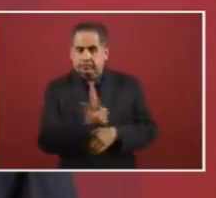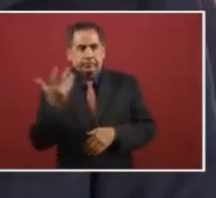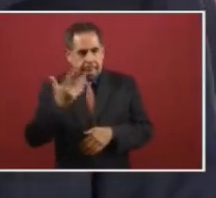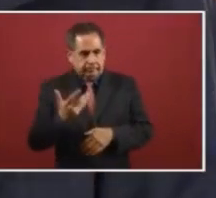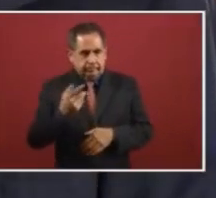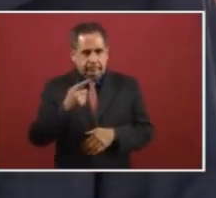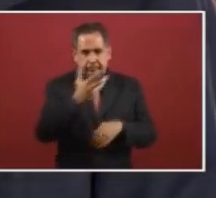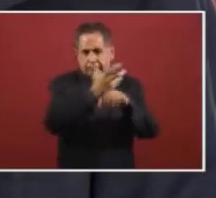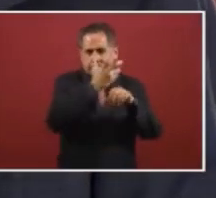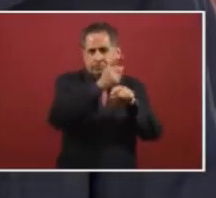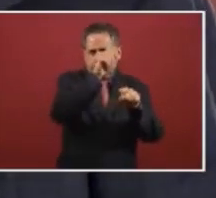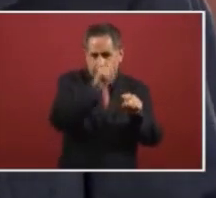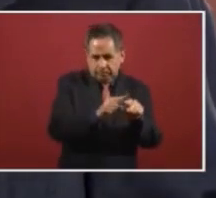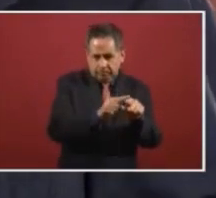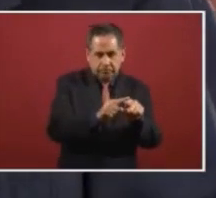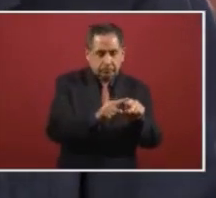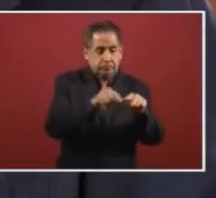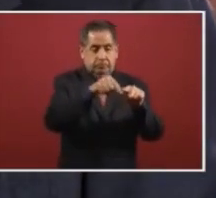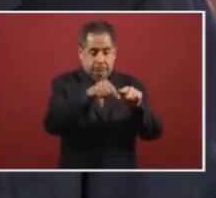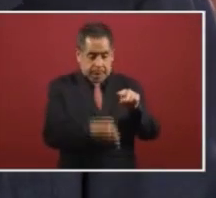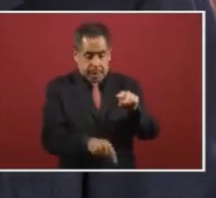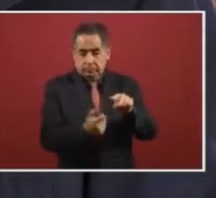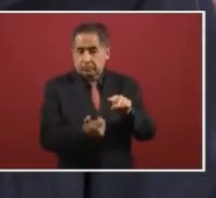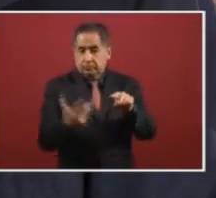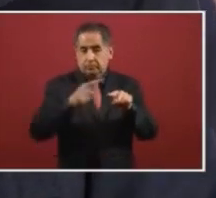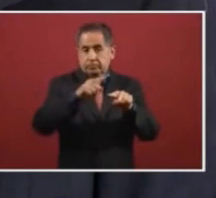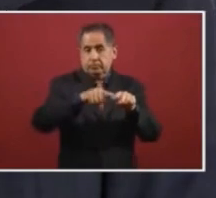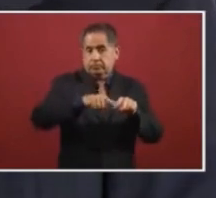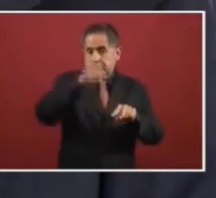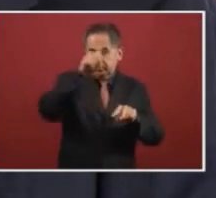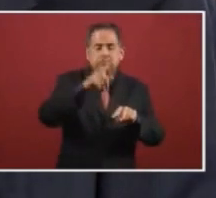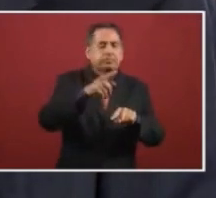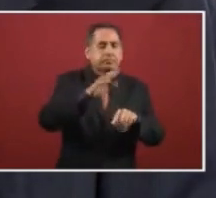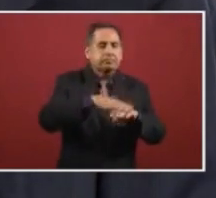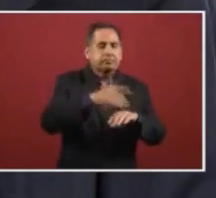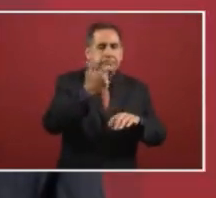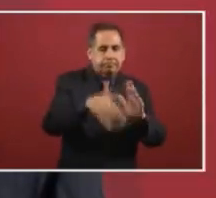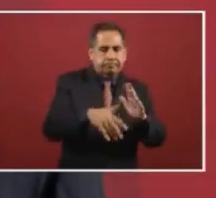so they were saying that the price was